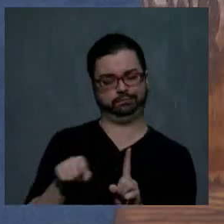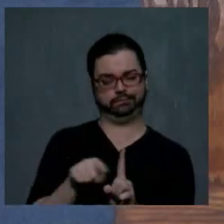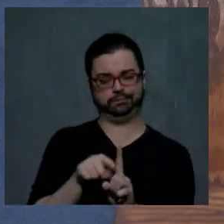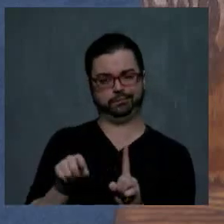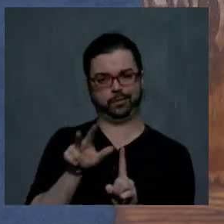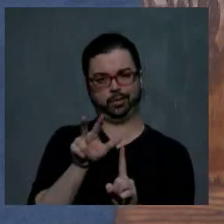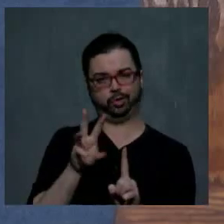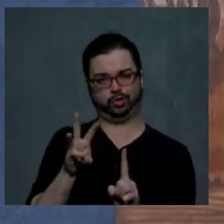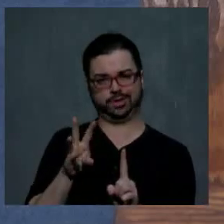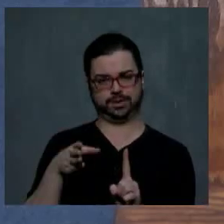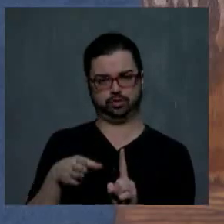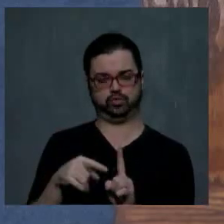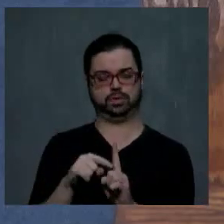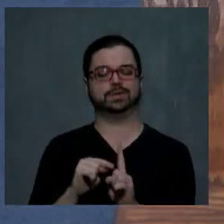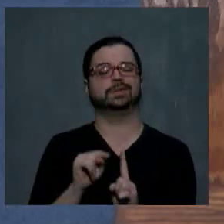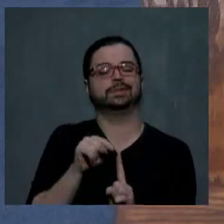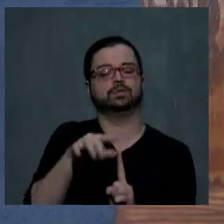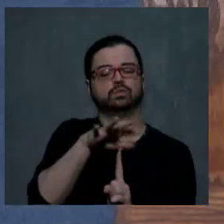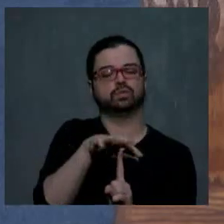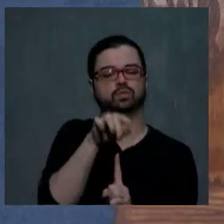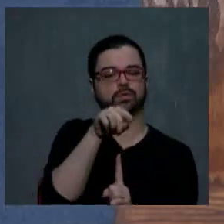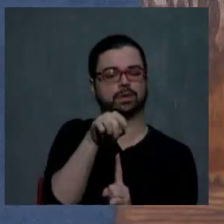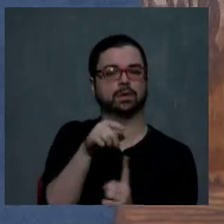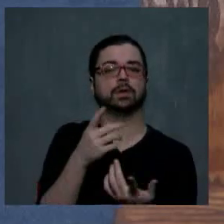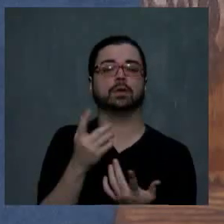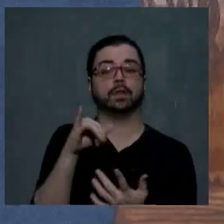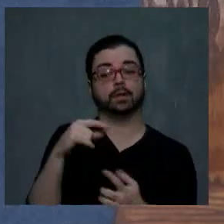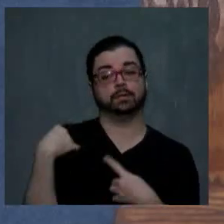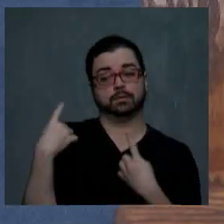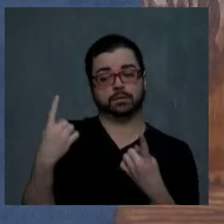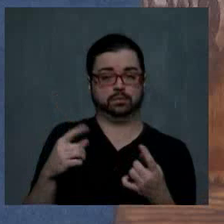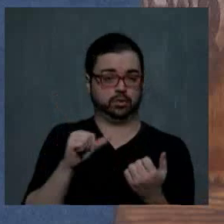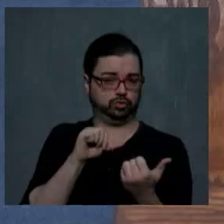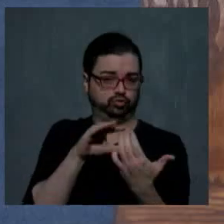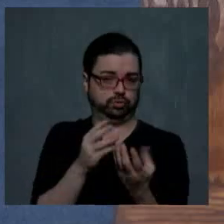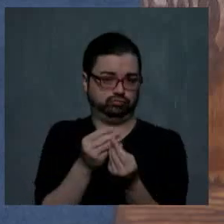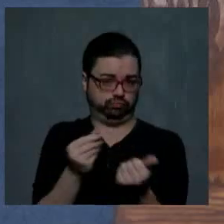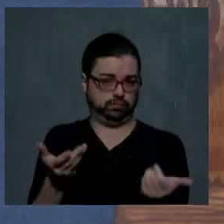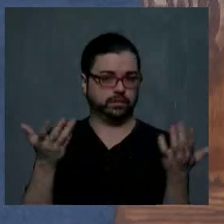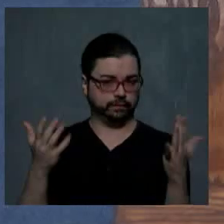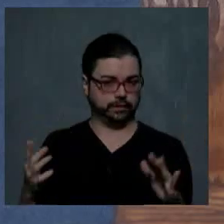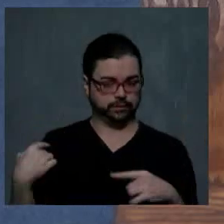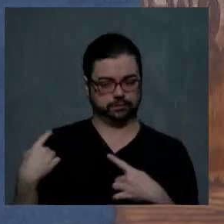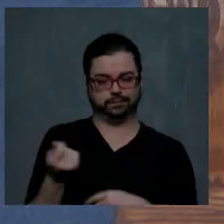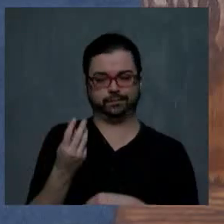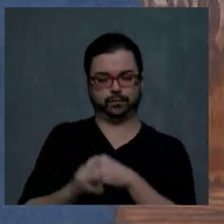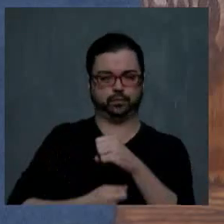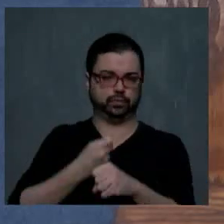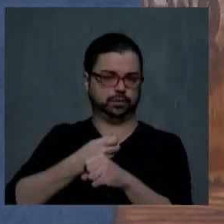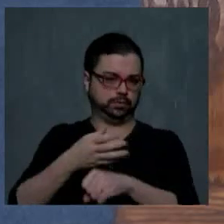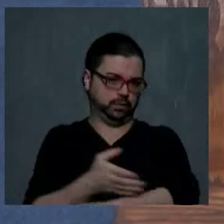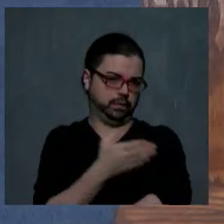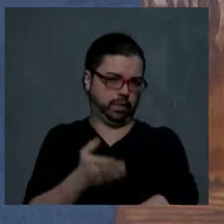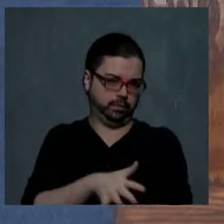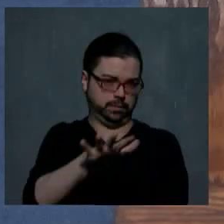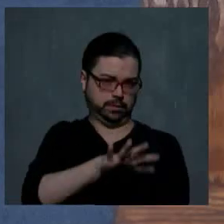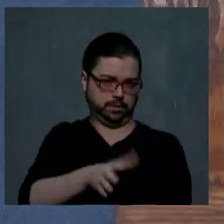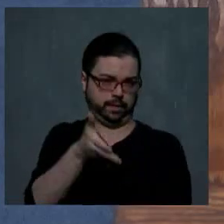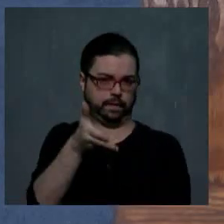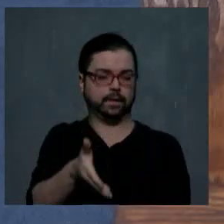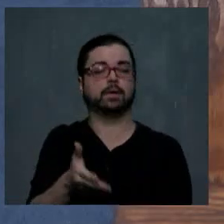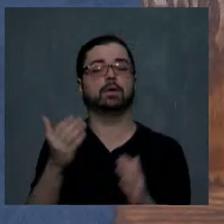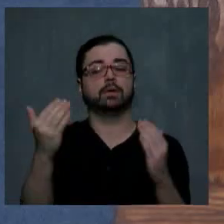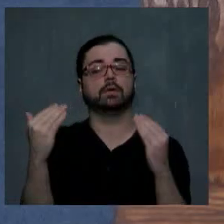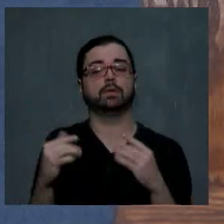in the last few years with some of the development that was just north of 36th Street on Bowman. We also worked in the intersection, which is